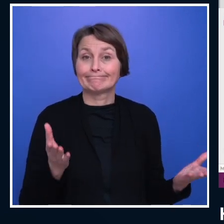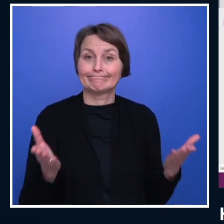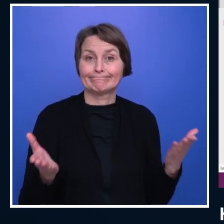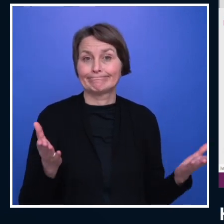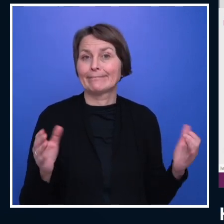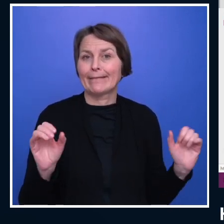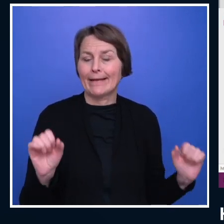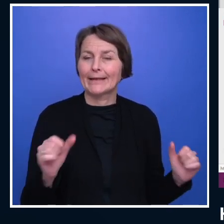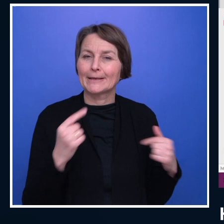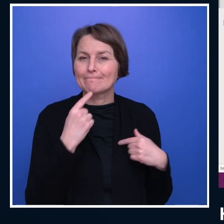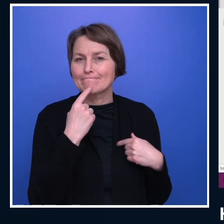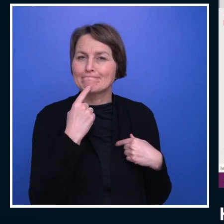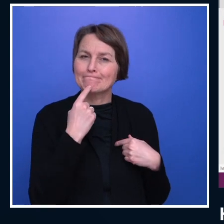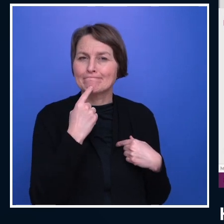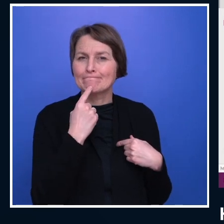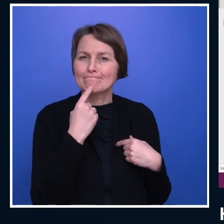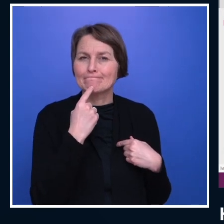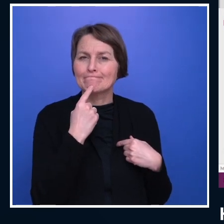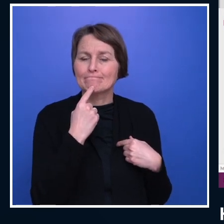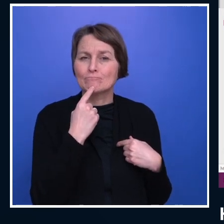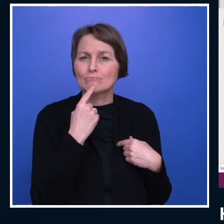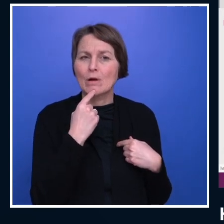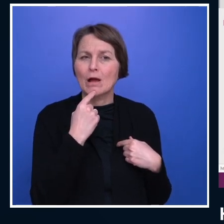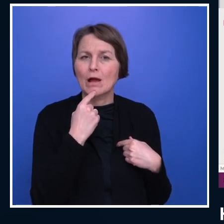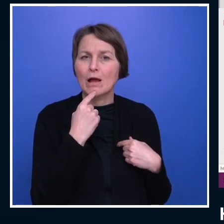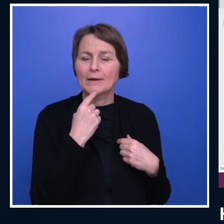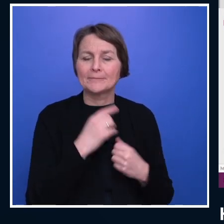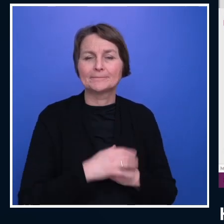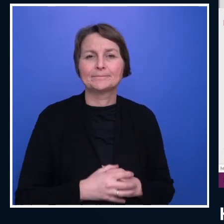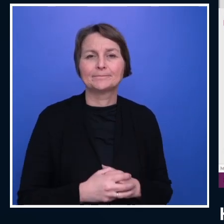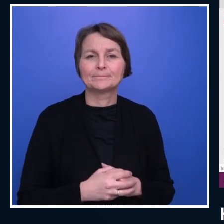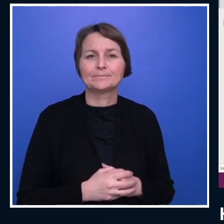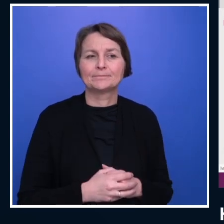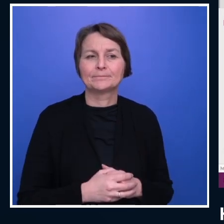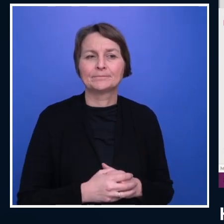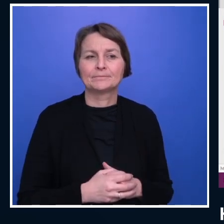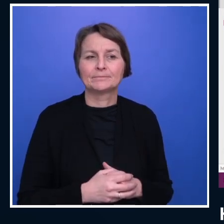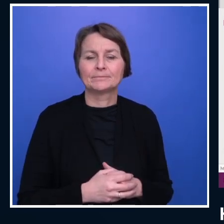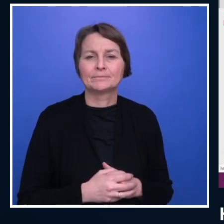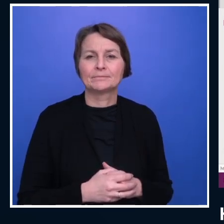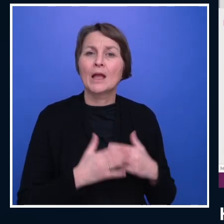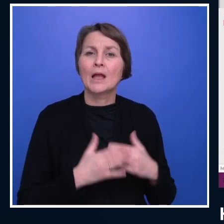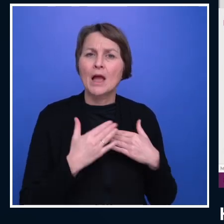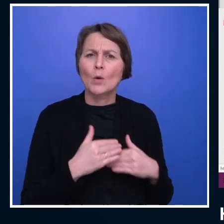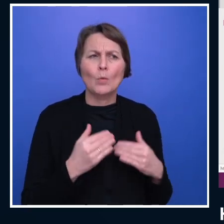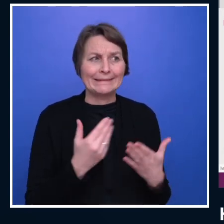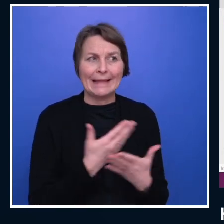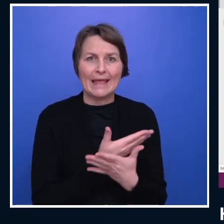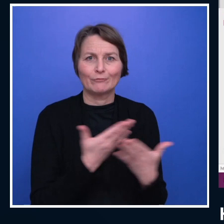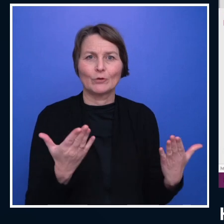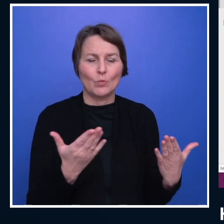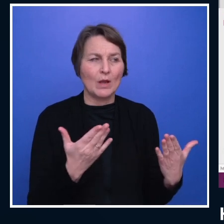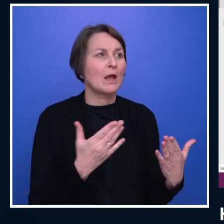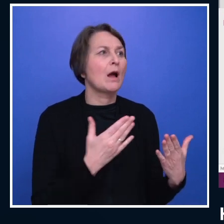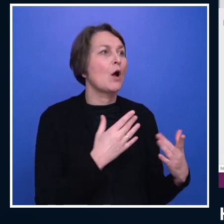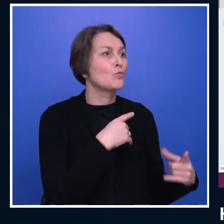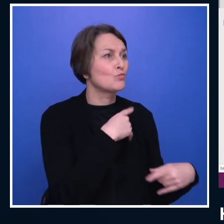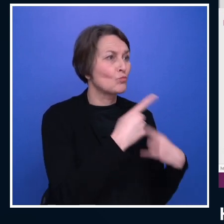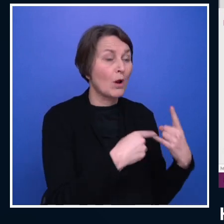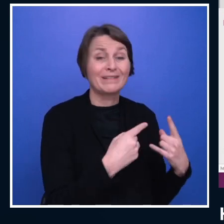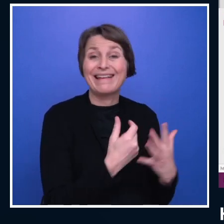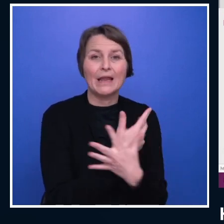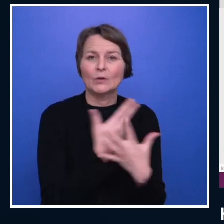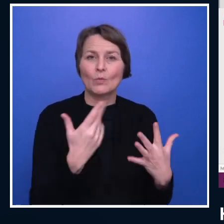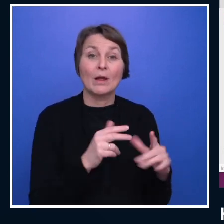slightly low-key, always making sure that it runs everywhere. I want to make sure stuff runs on Windows, Linux, and containers at